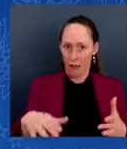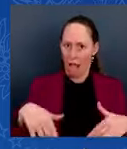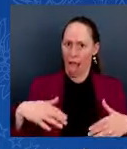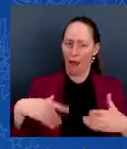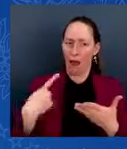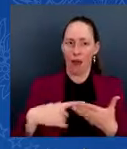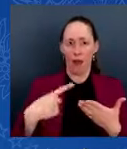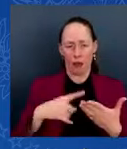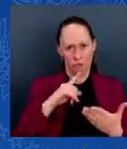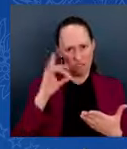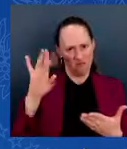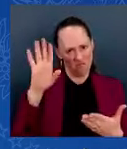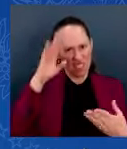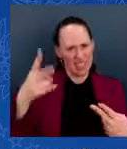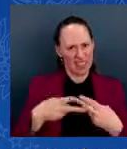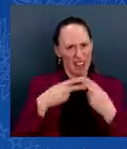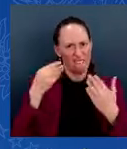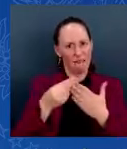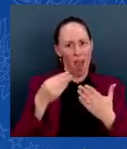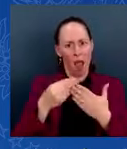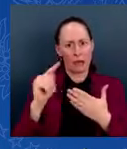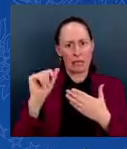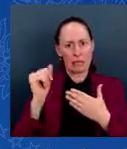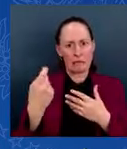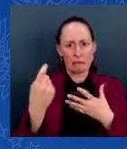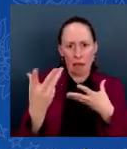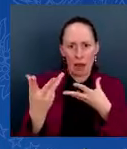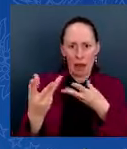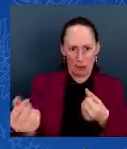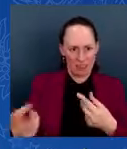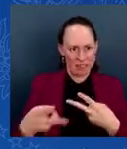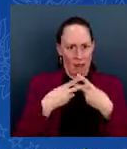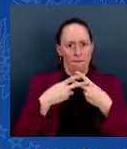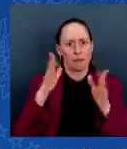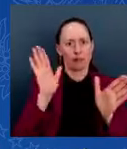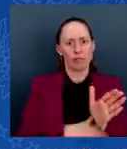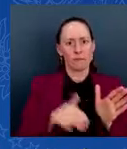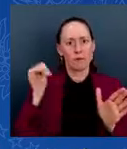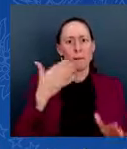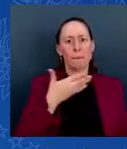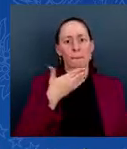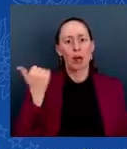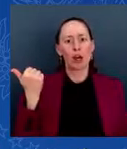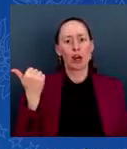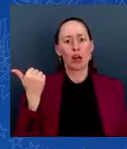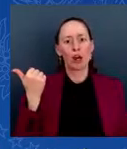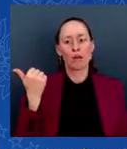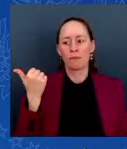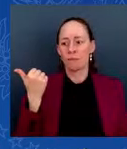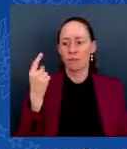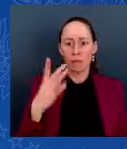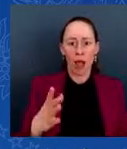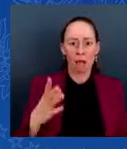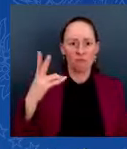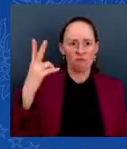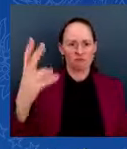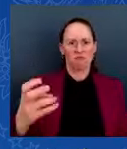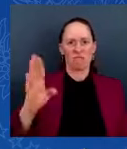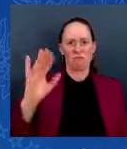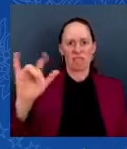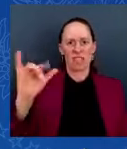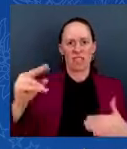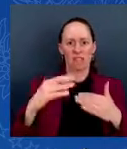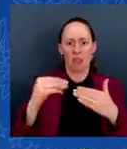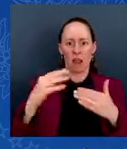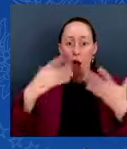by hundreds of billions of dollars. Hear me? Hundreds of billions of dollars. Just the first year, the first thing we passed